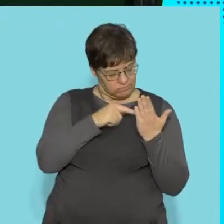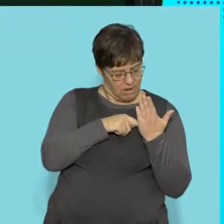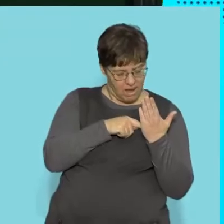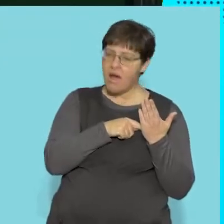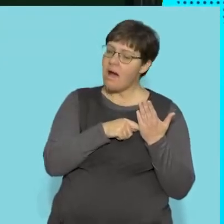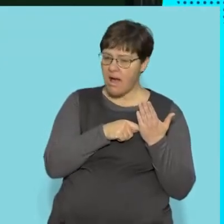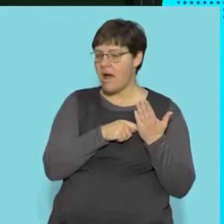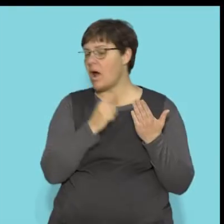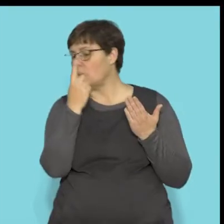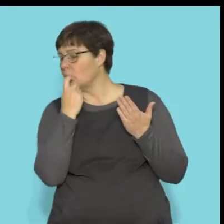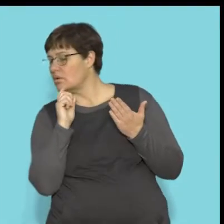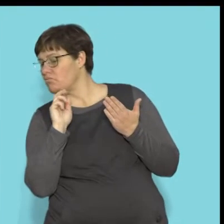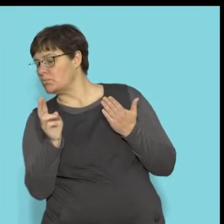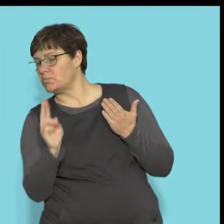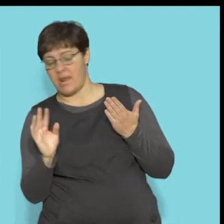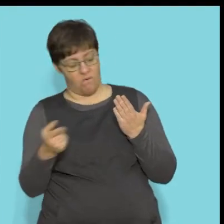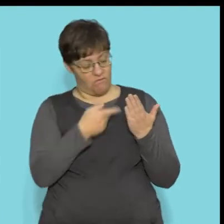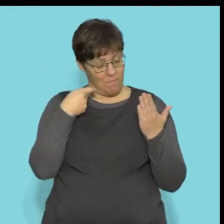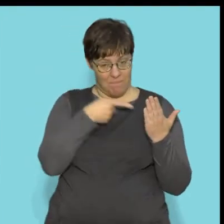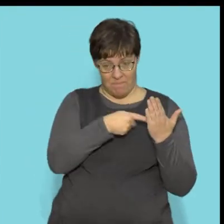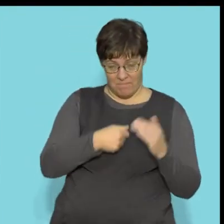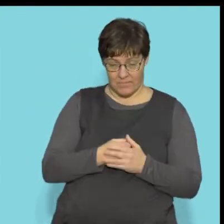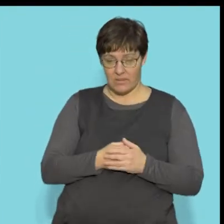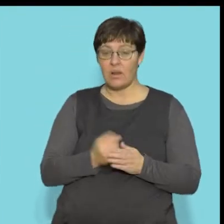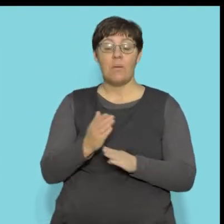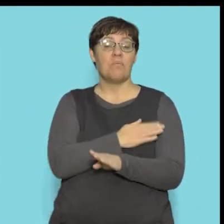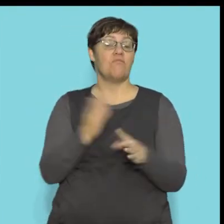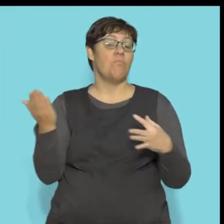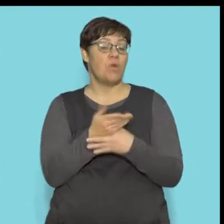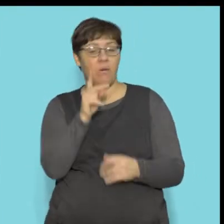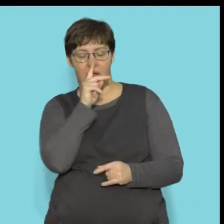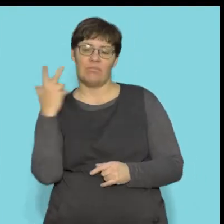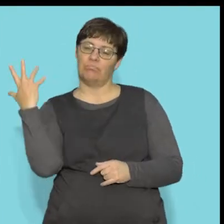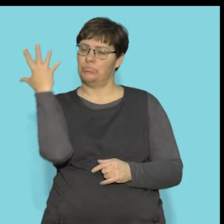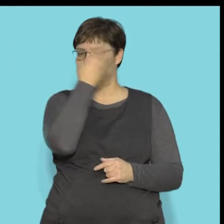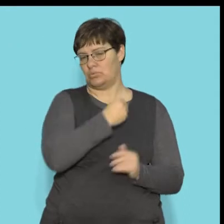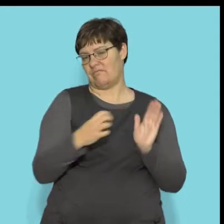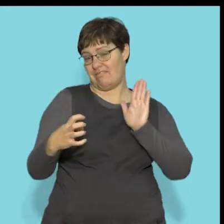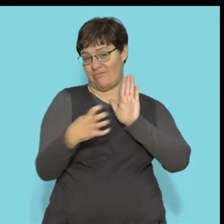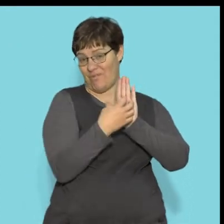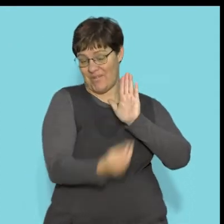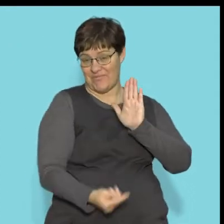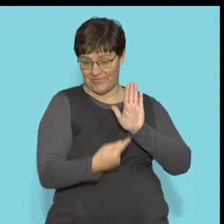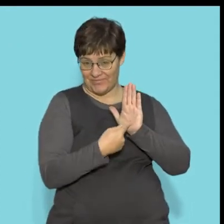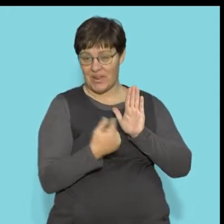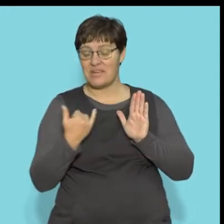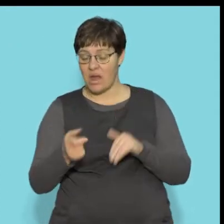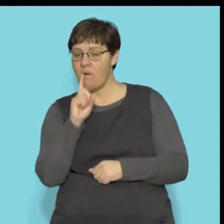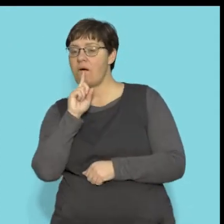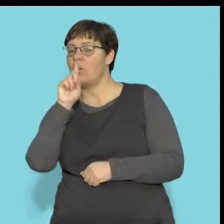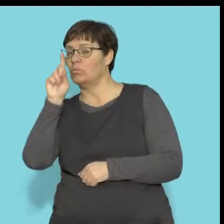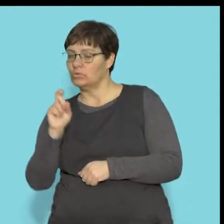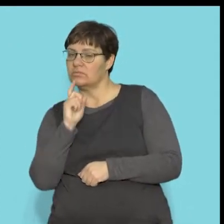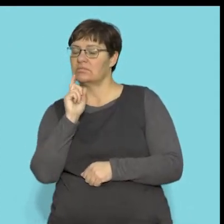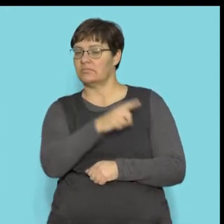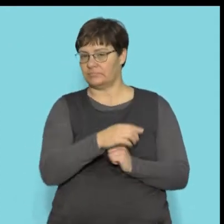before the break, we went and drew this beautiful graph. Now we have to answer the questions. Which